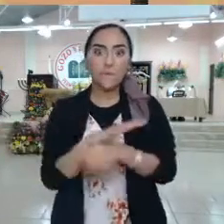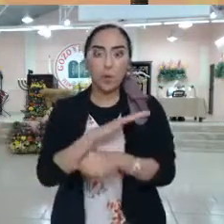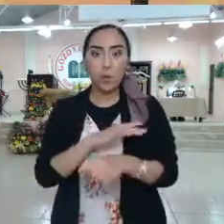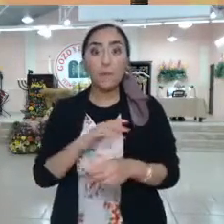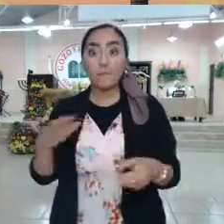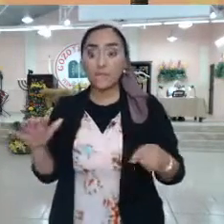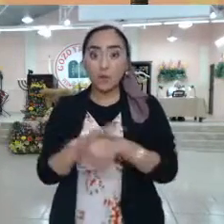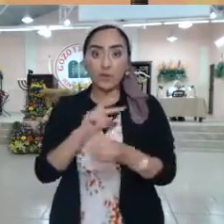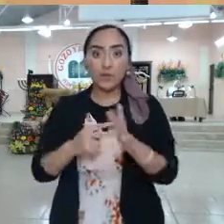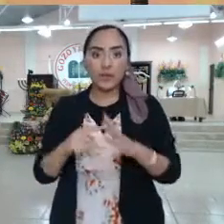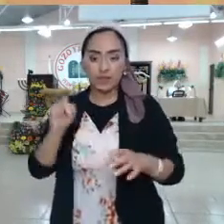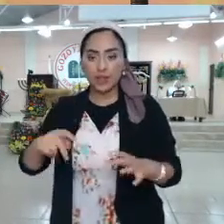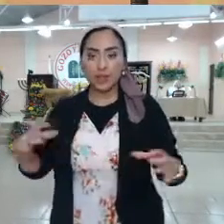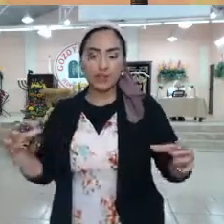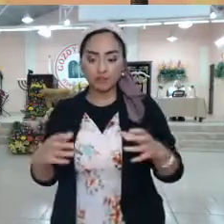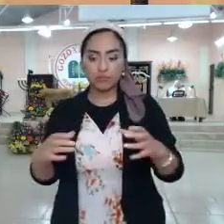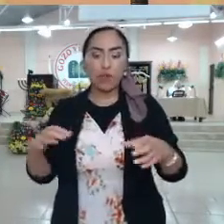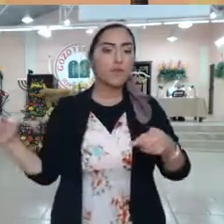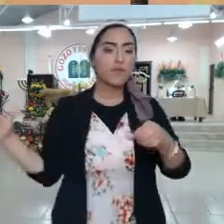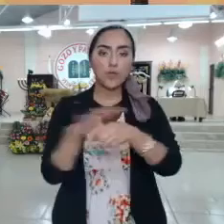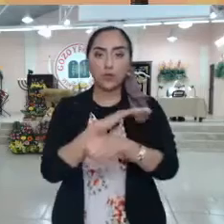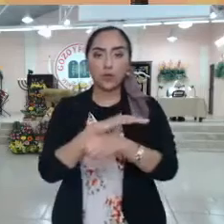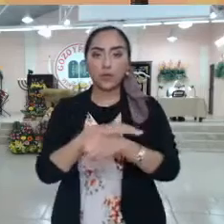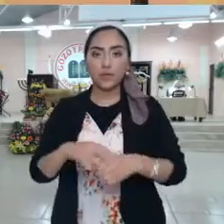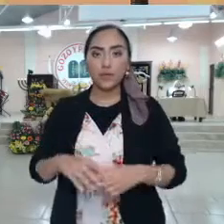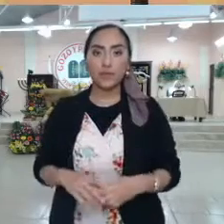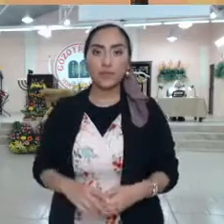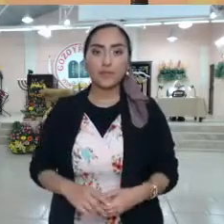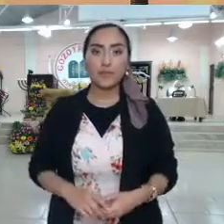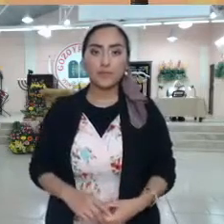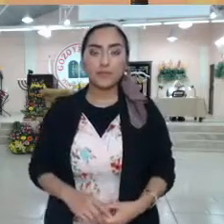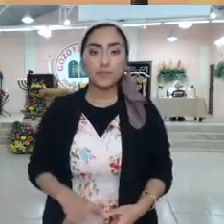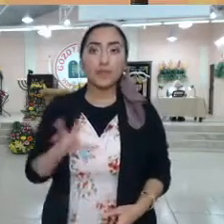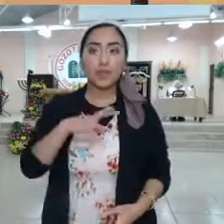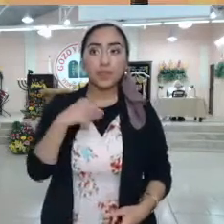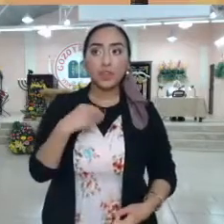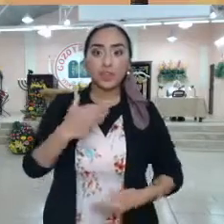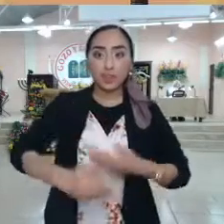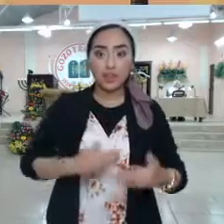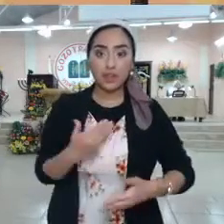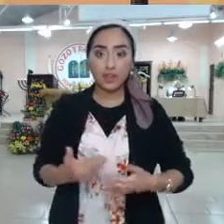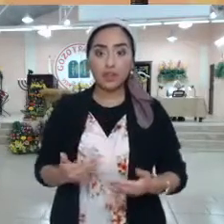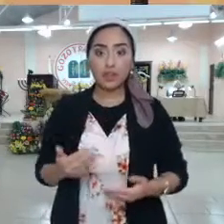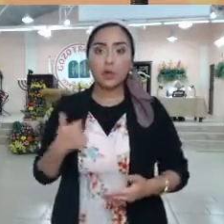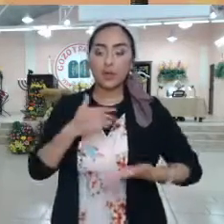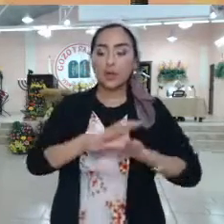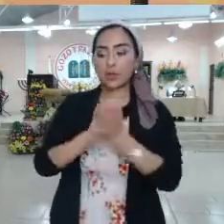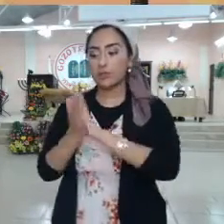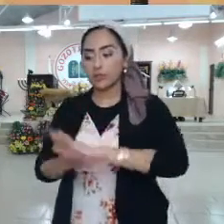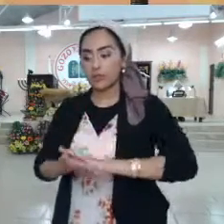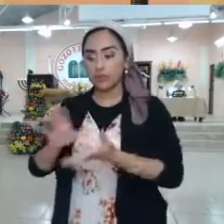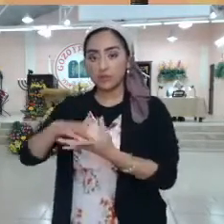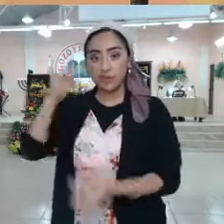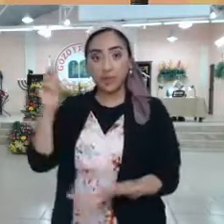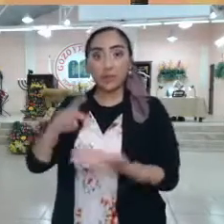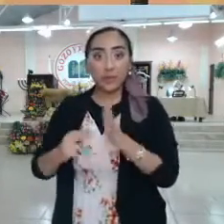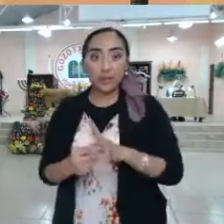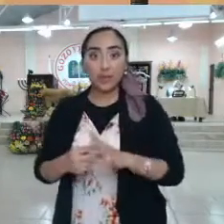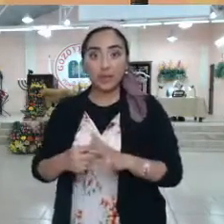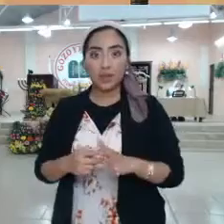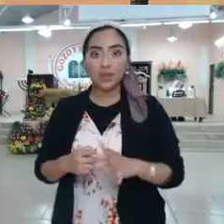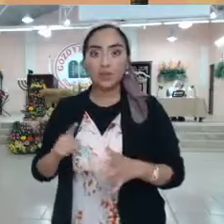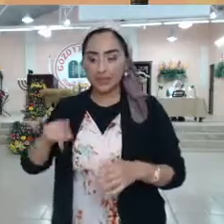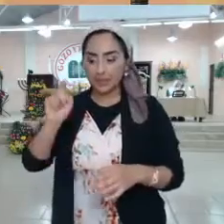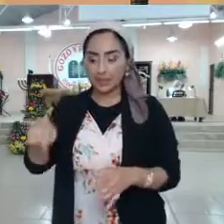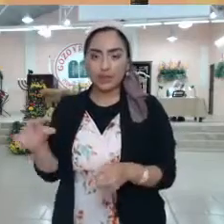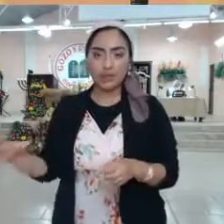is not íntegro quiere decir complete. que esté completo, que esté ¿qué? Complete, that it is Completo. Y complete. entonces lo And transportamos a then lo espiritual, we take quiere that decir to que the esté spiritual. That